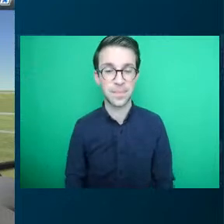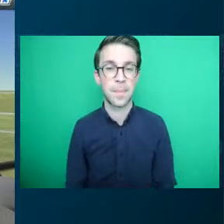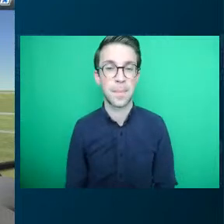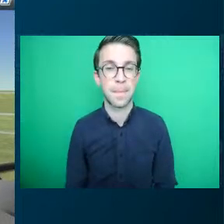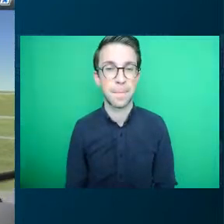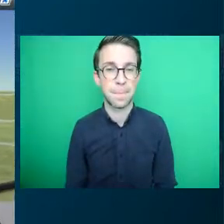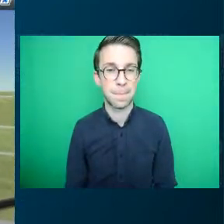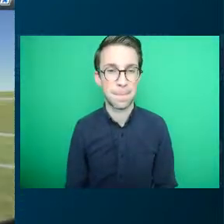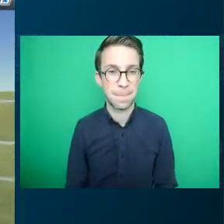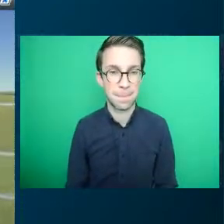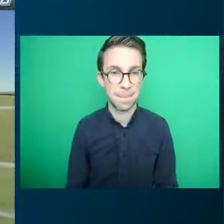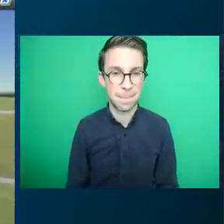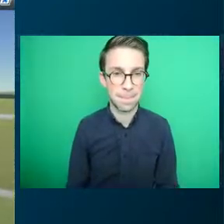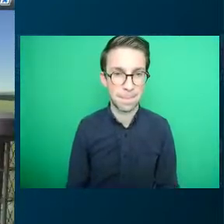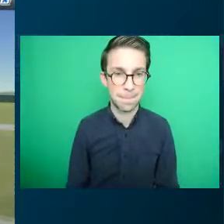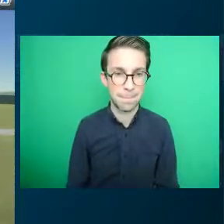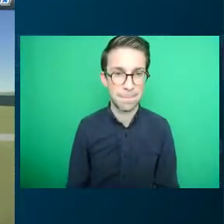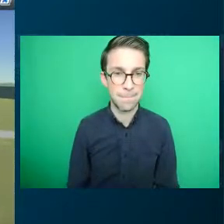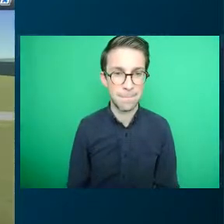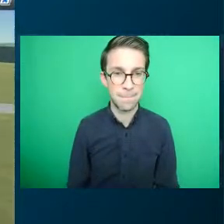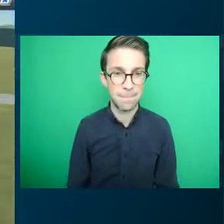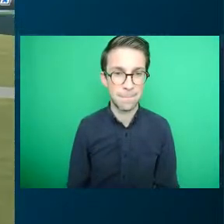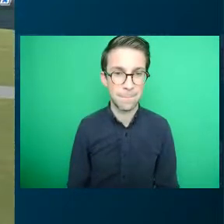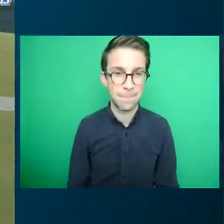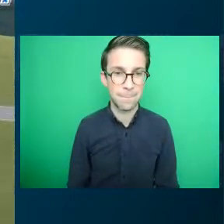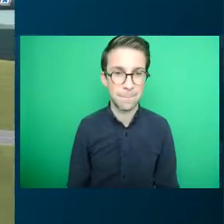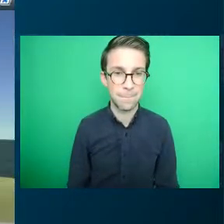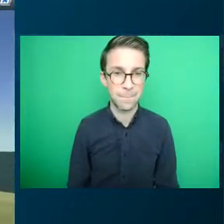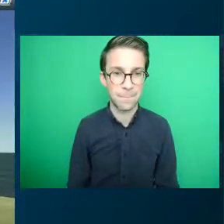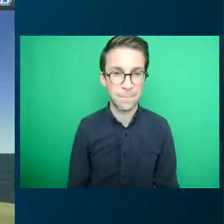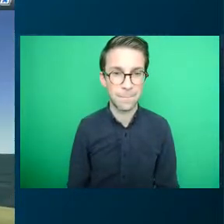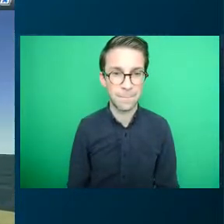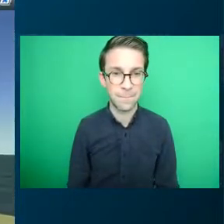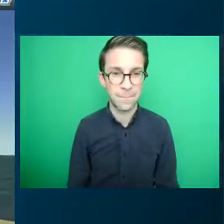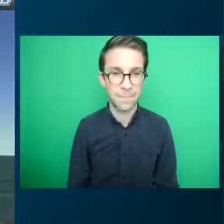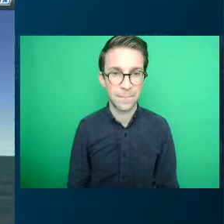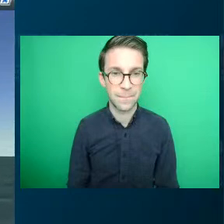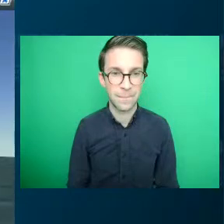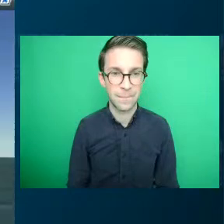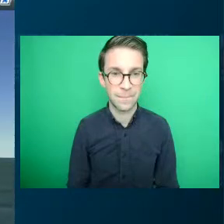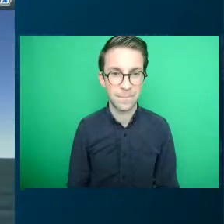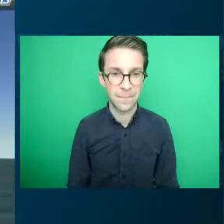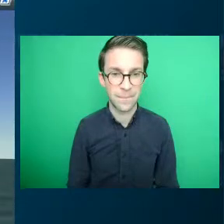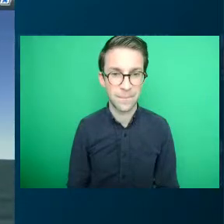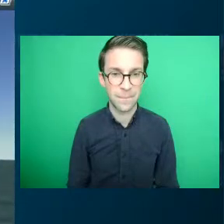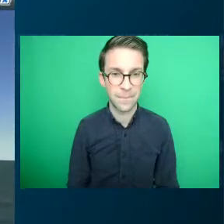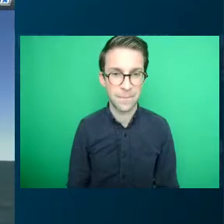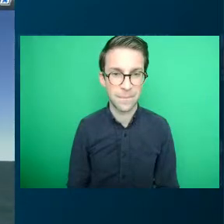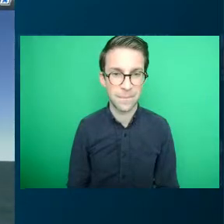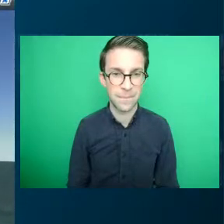1, space! And the rocket is going.